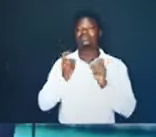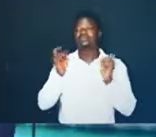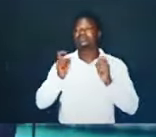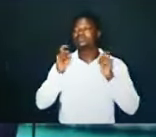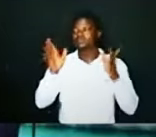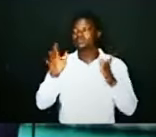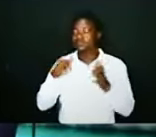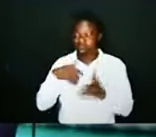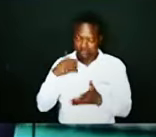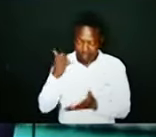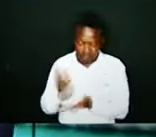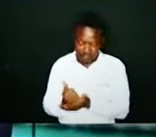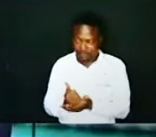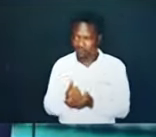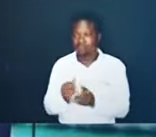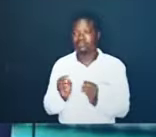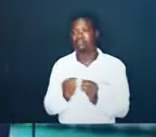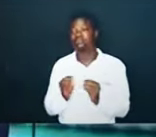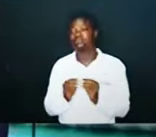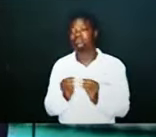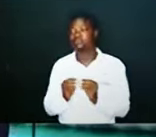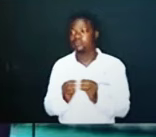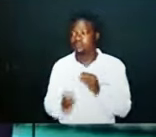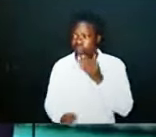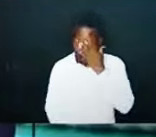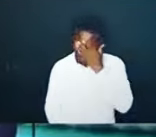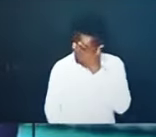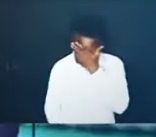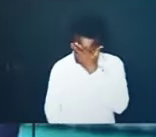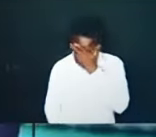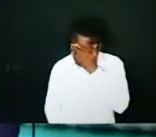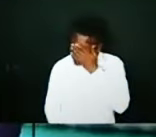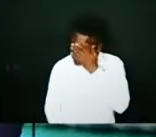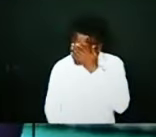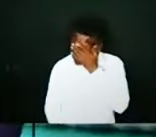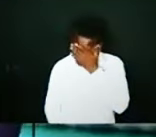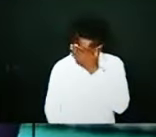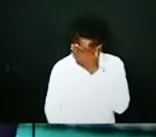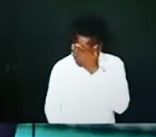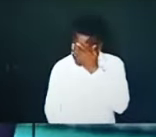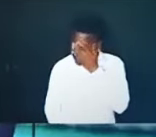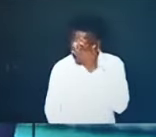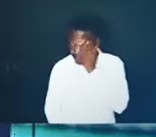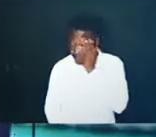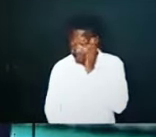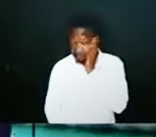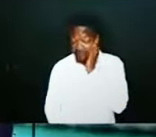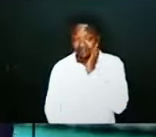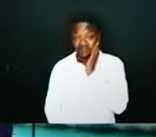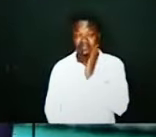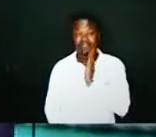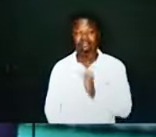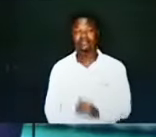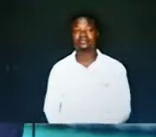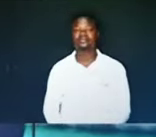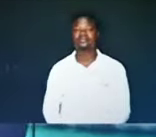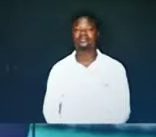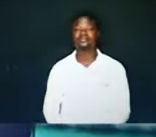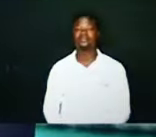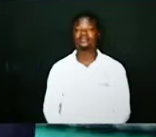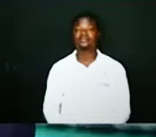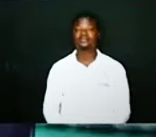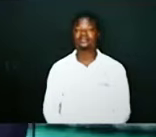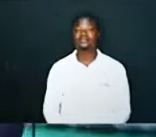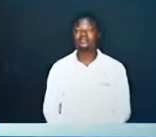Hallelujah. Na oyen senchreni eni awawadie osoro eni asase so ono eno yi Daniel